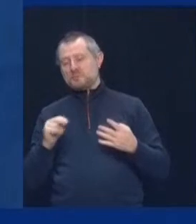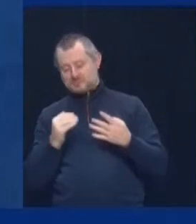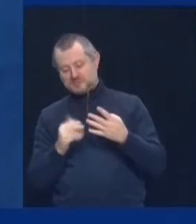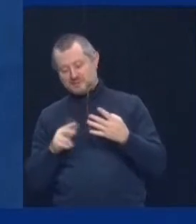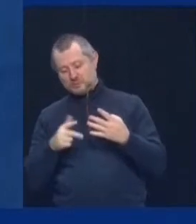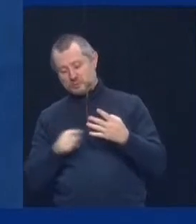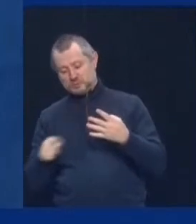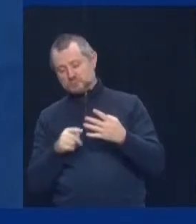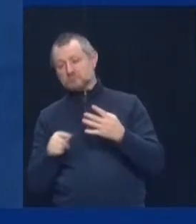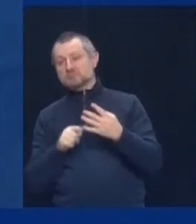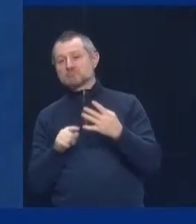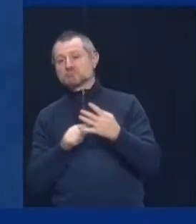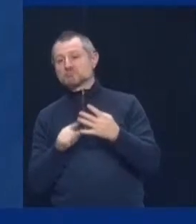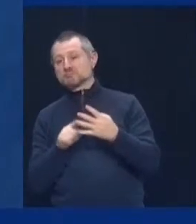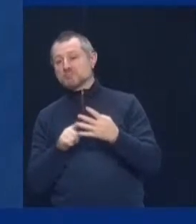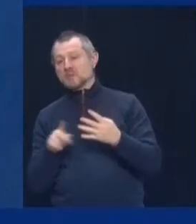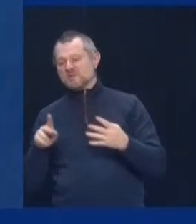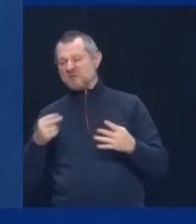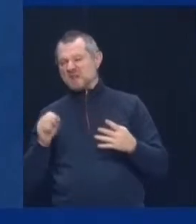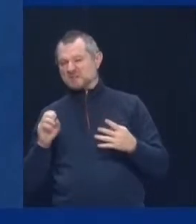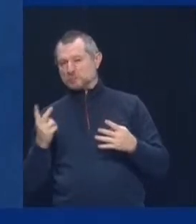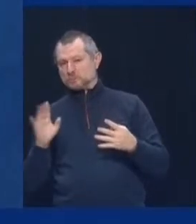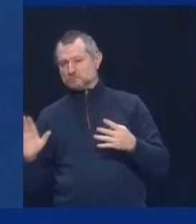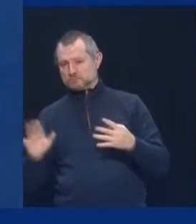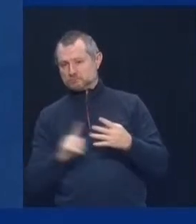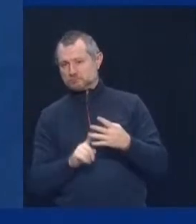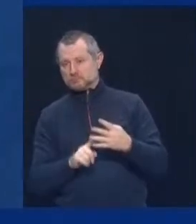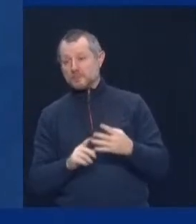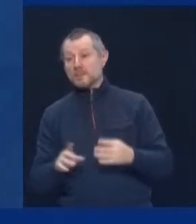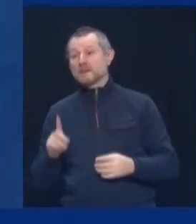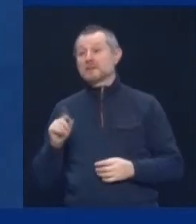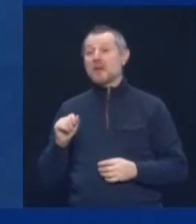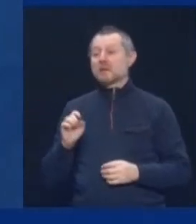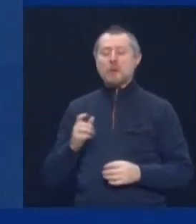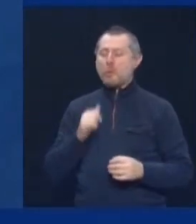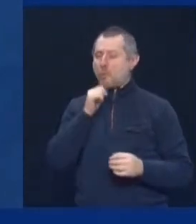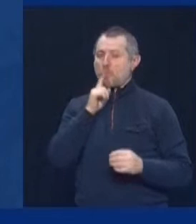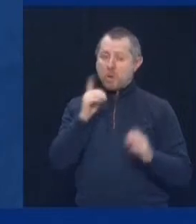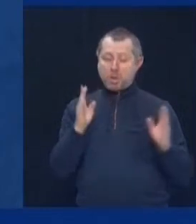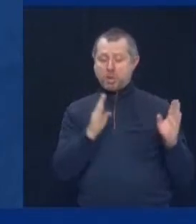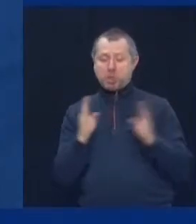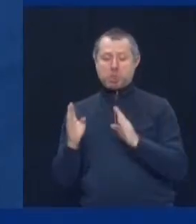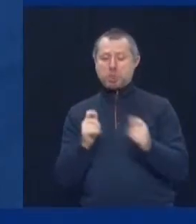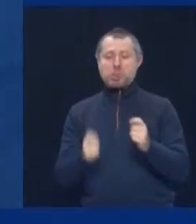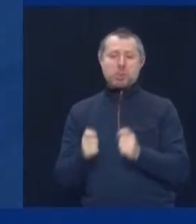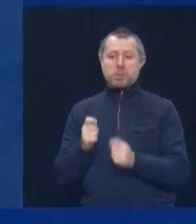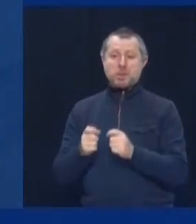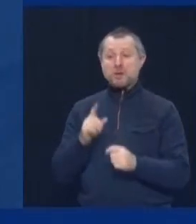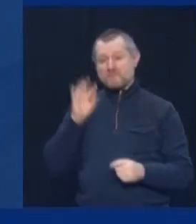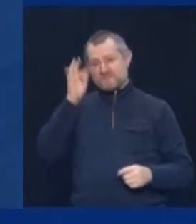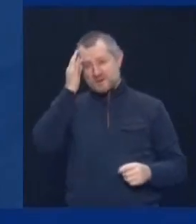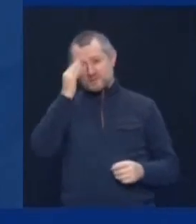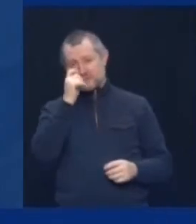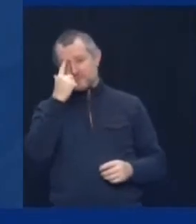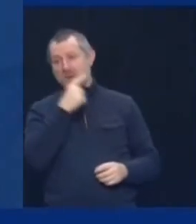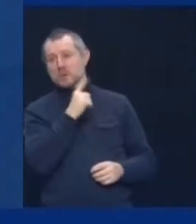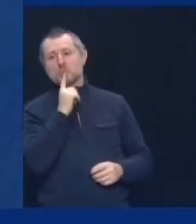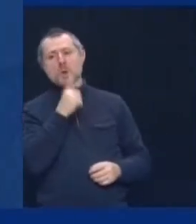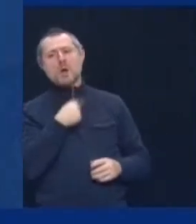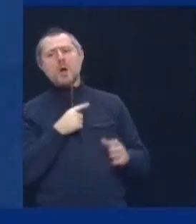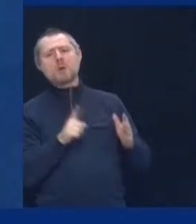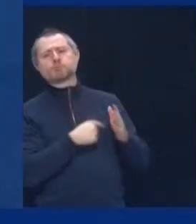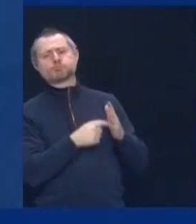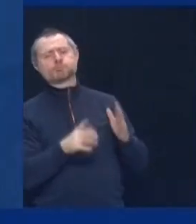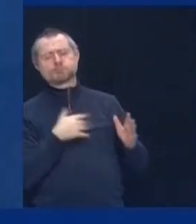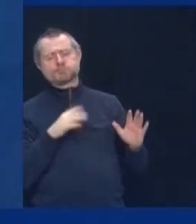2. The dates tend to change with the federal government. It's not a criticism. I know they're trying to move a